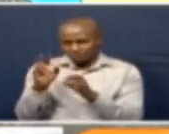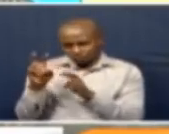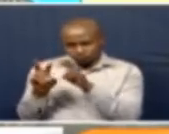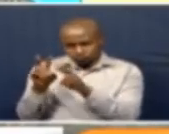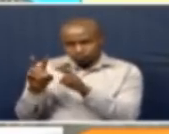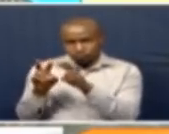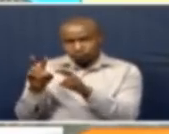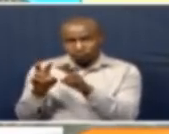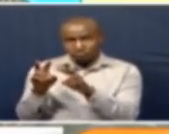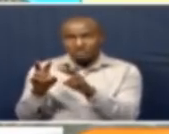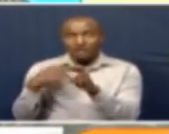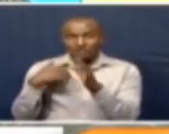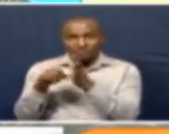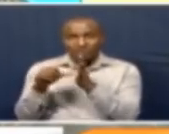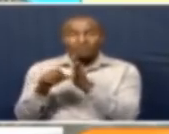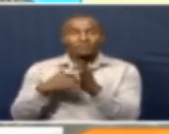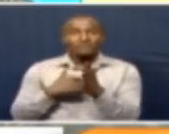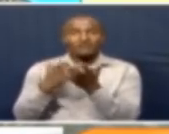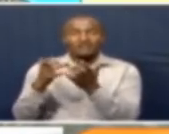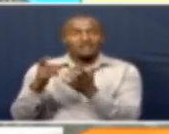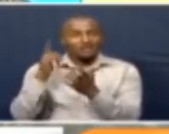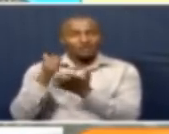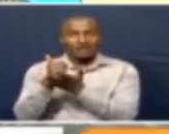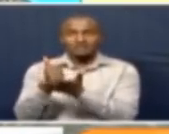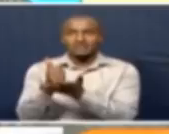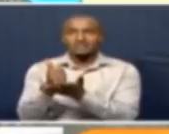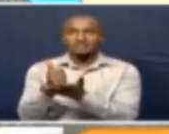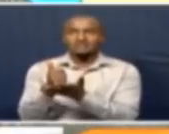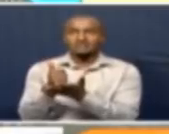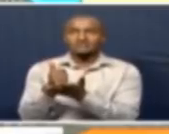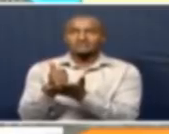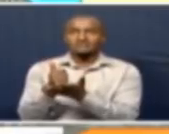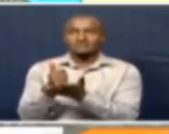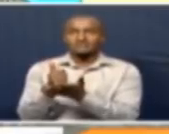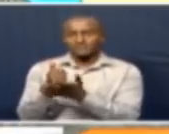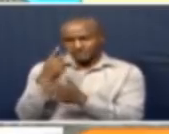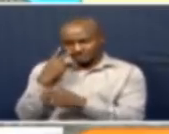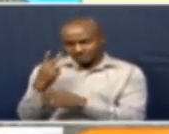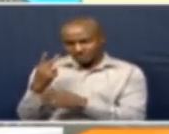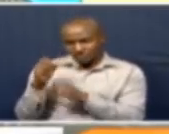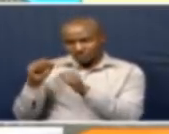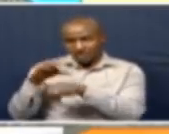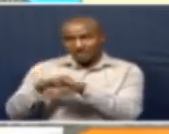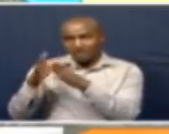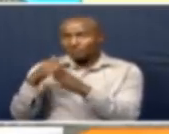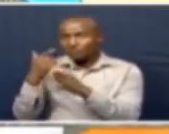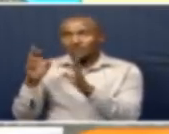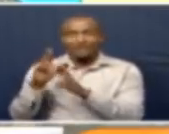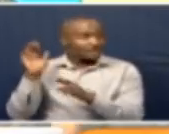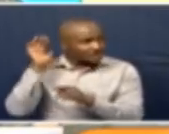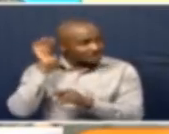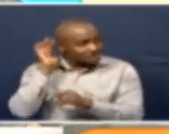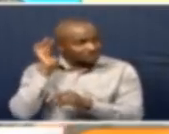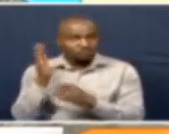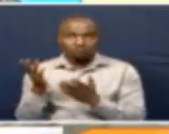if you have a problem and you feel like you need legal assistance, uh-huh. you look around, you'll find someone who's able to listen to you and to give you, right